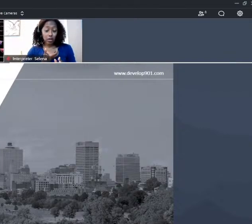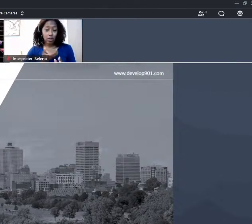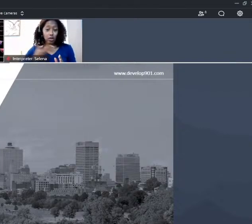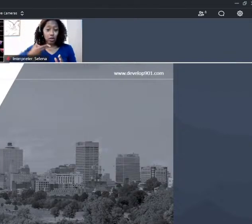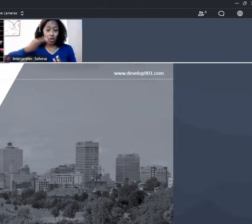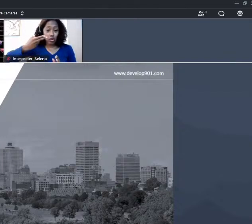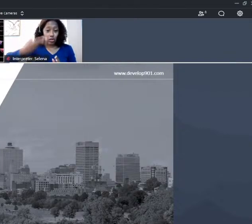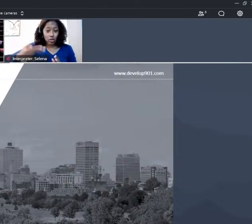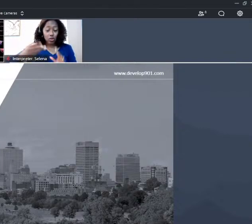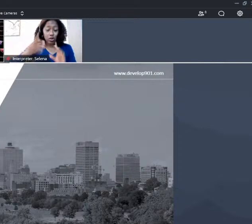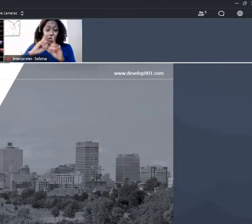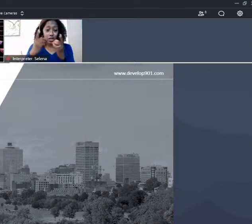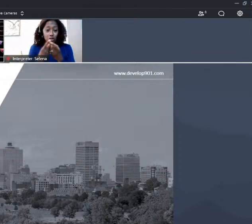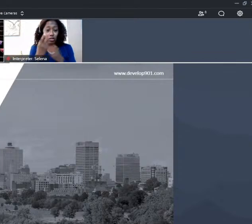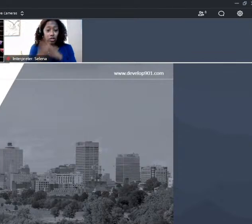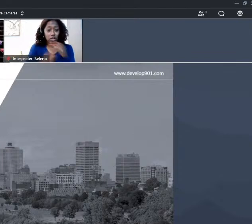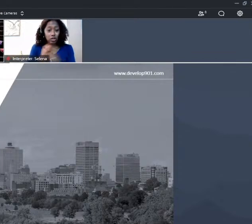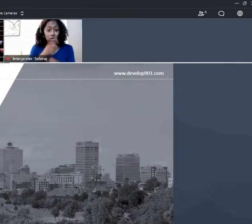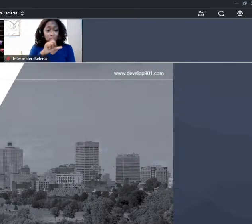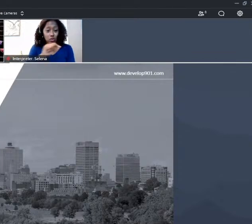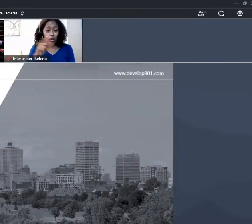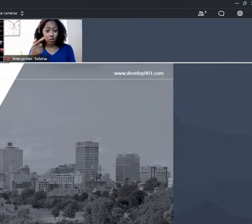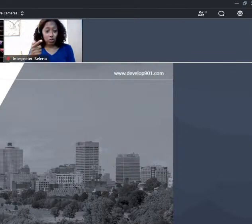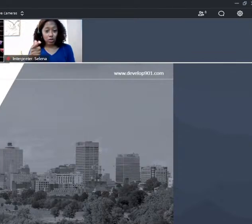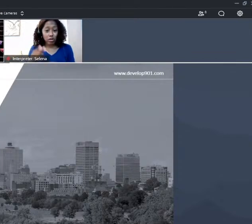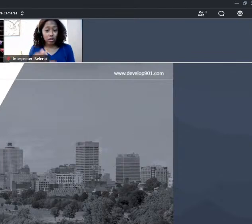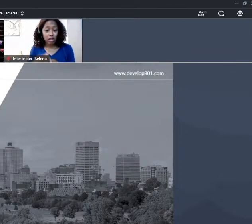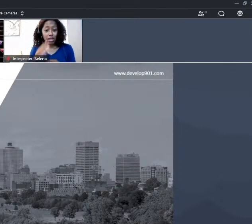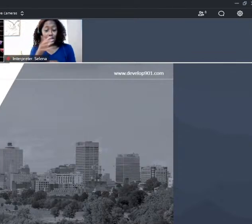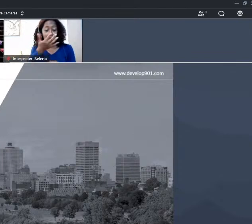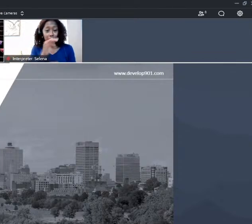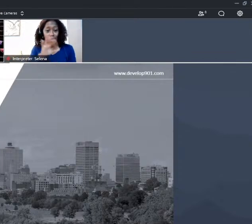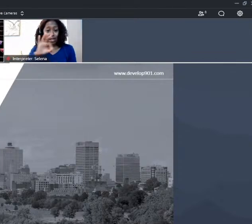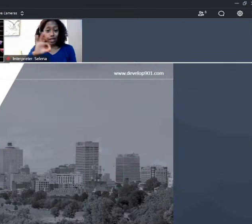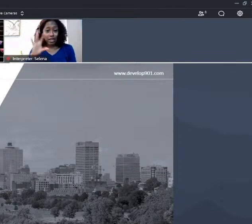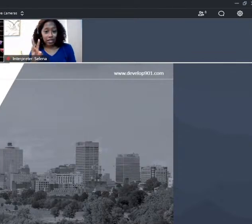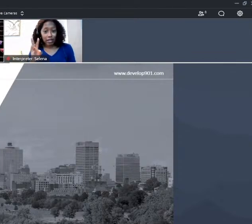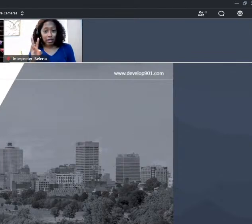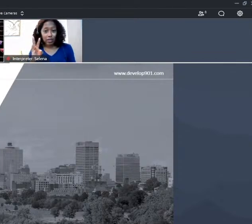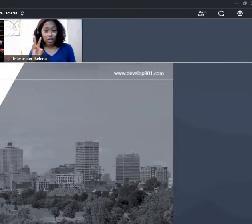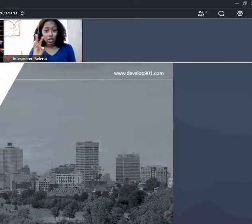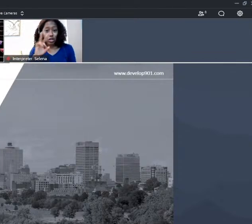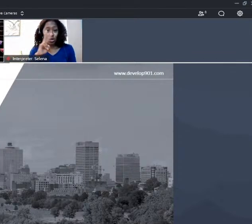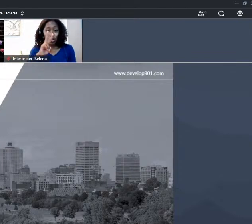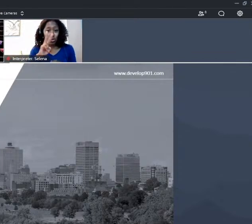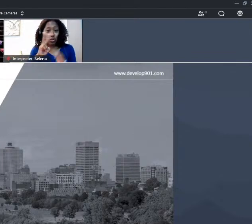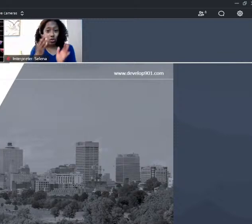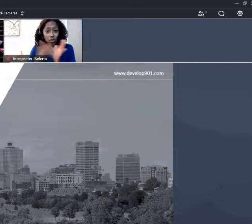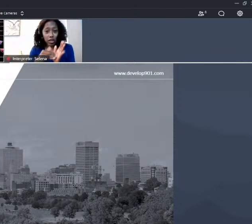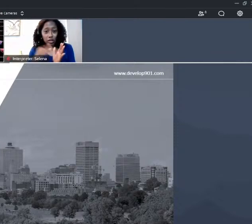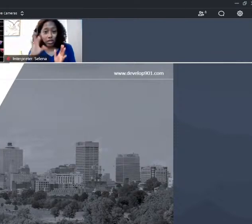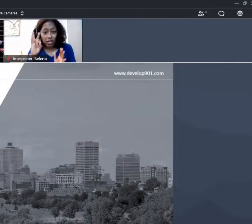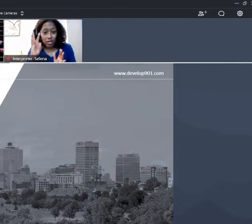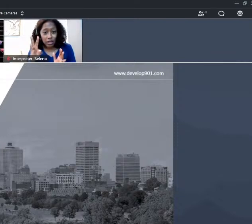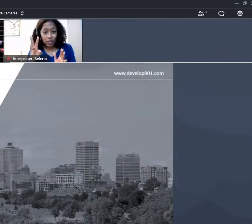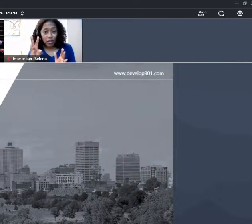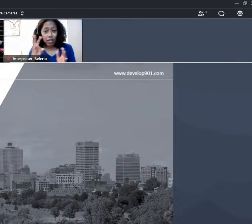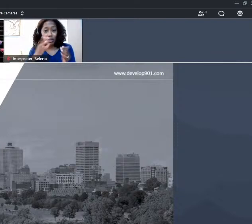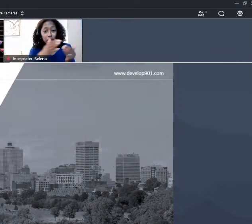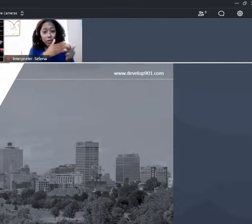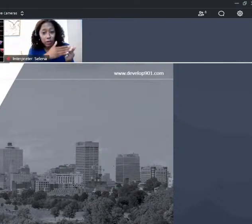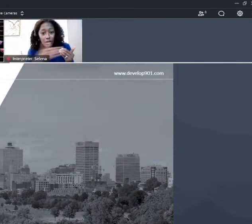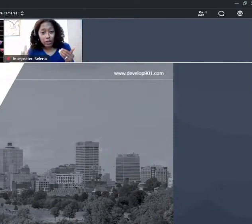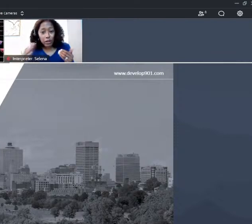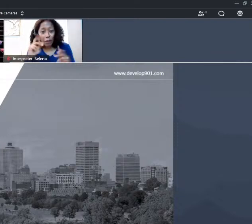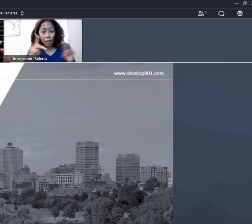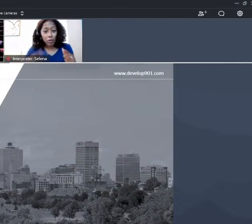2021. In 1997 through 2007, thanks to the many diligent